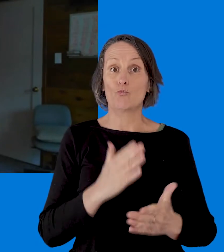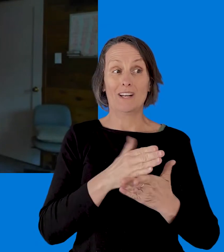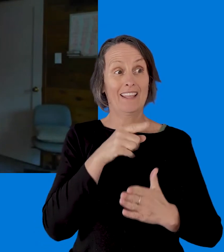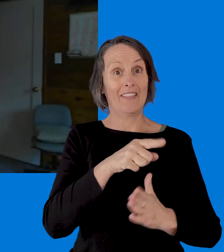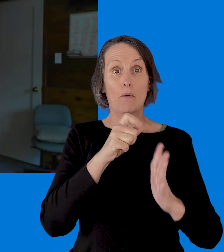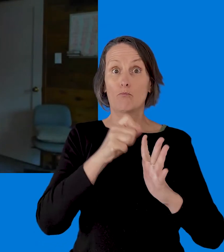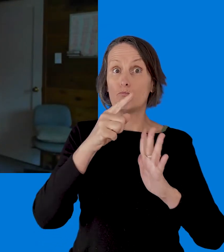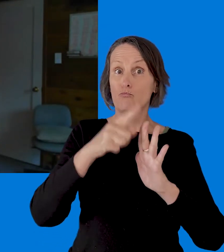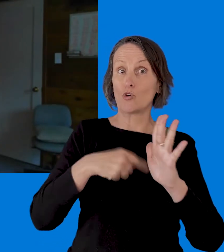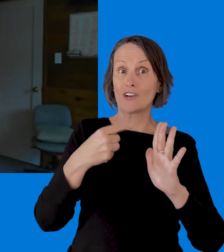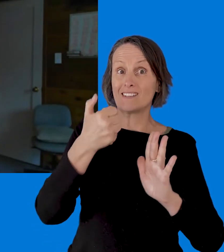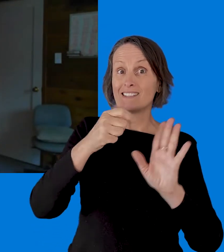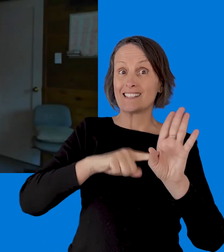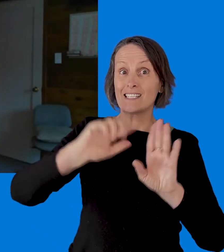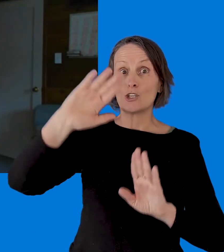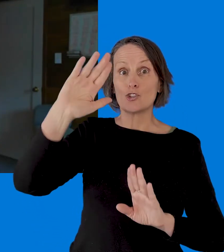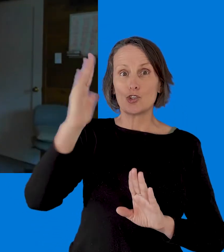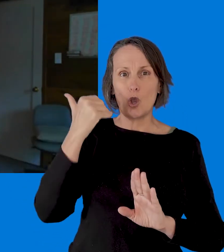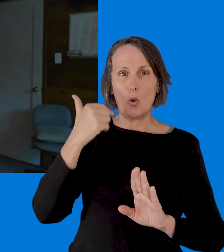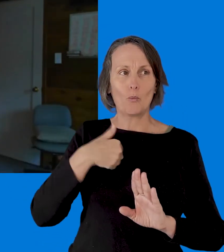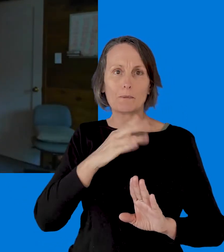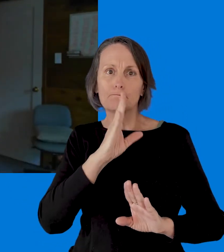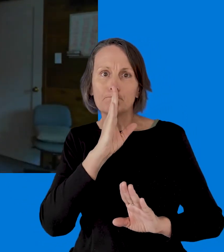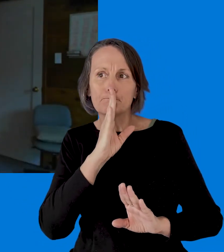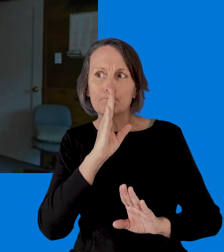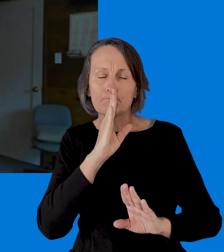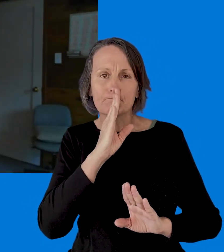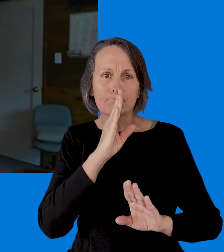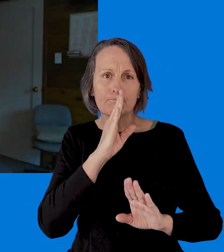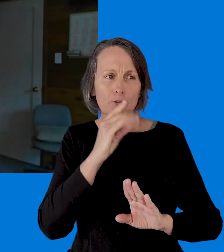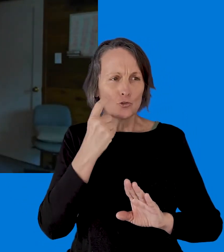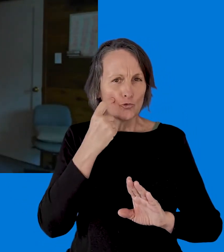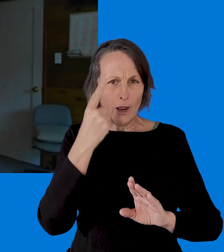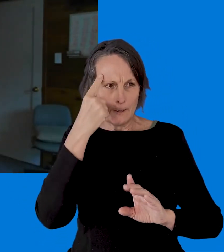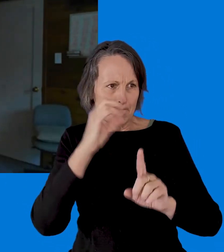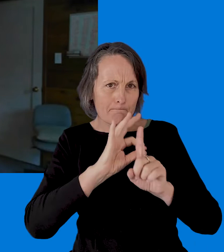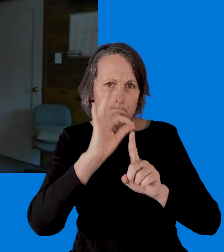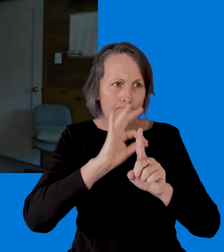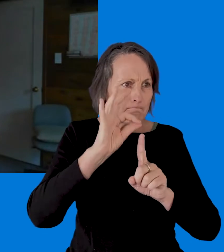call a skunkworks project. It was something that we were working on in secret